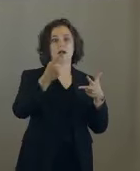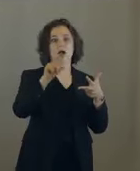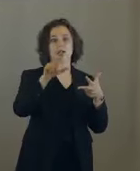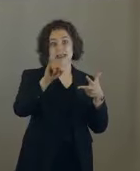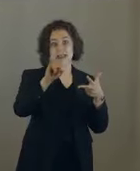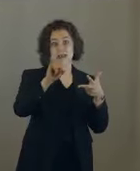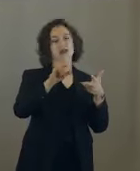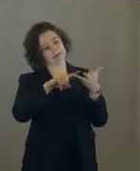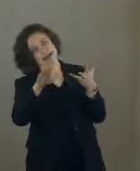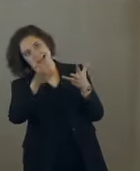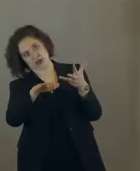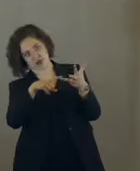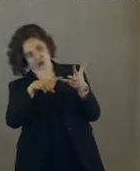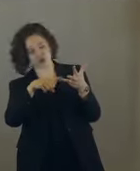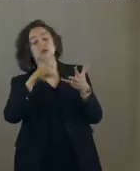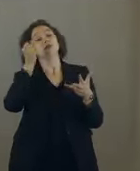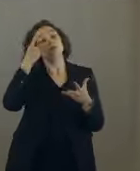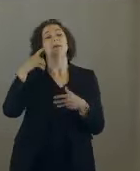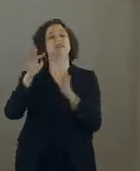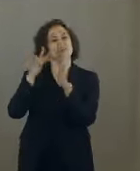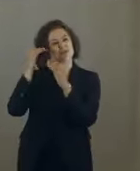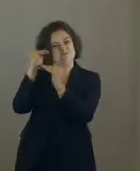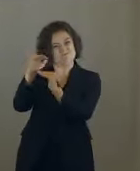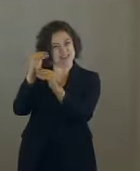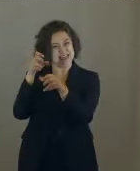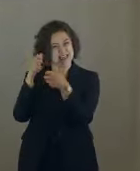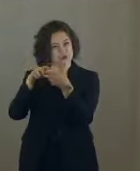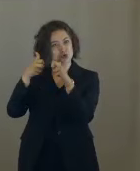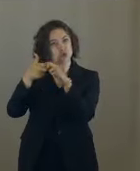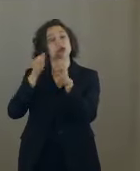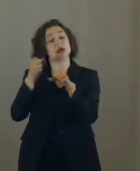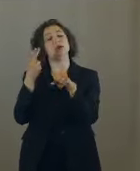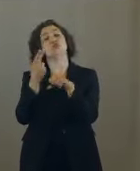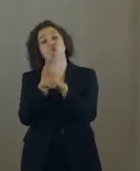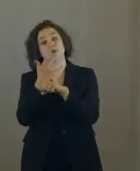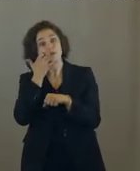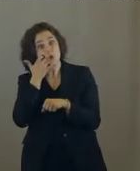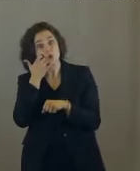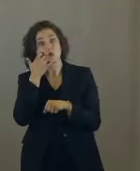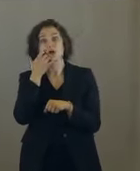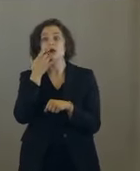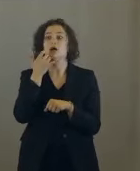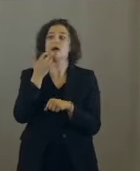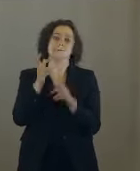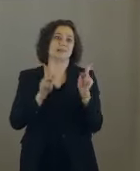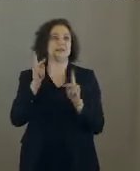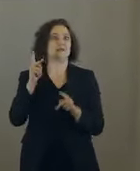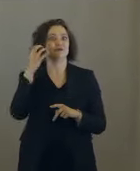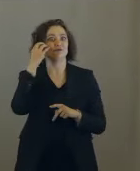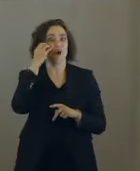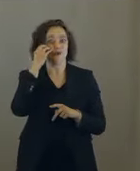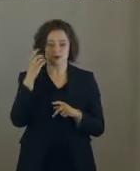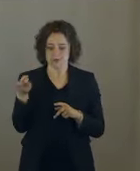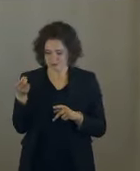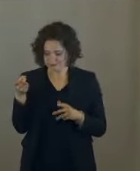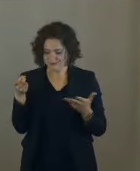to specifically the bandwidth issue, I think we covered, it is accessible by phone. People's cell phones are their lifelines. I don't know if you've ever touched